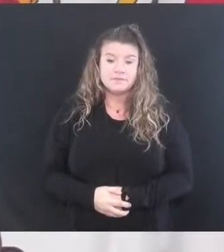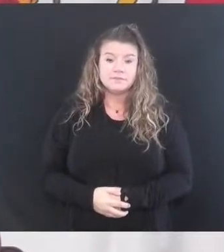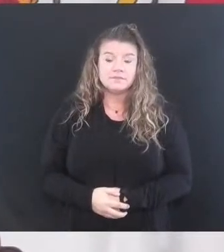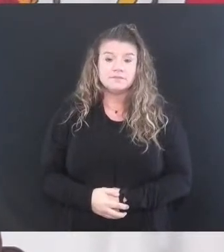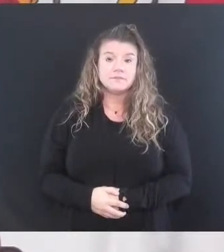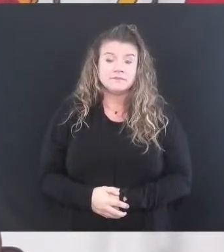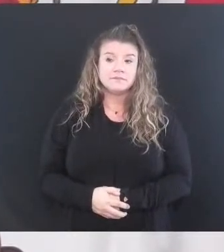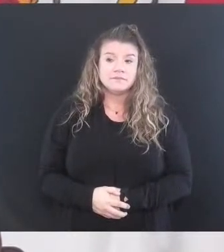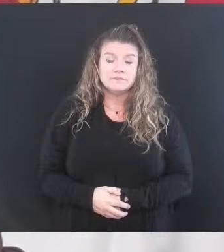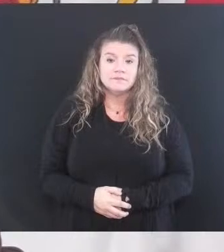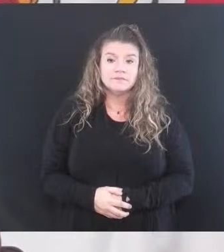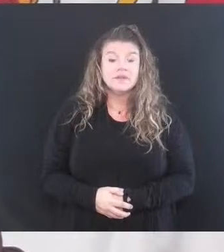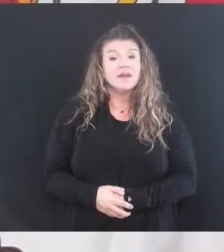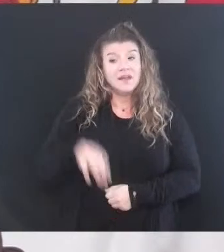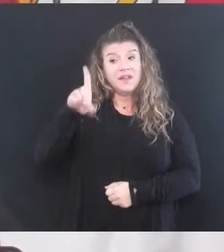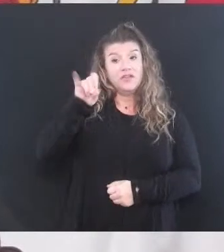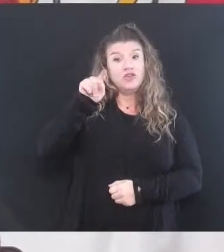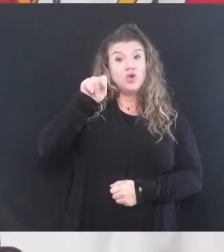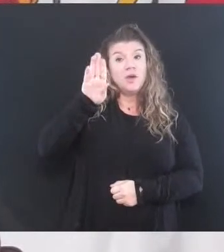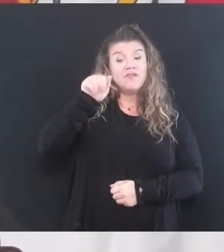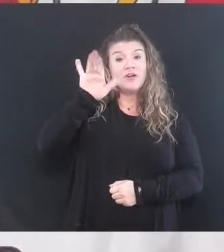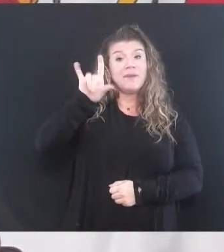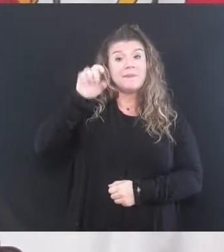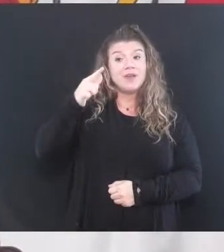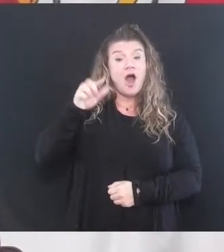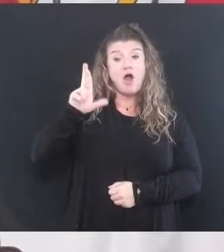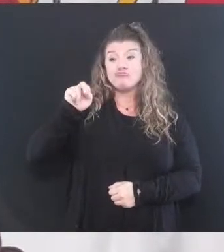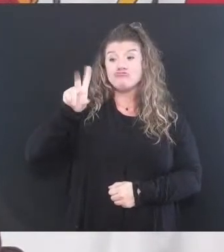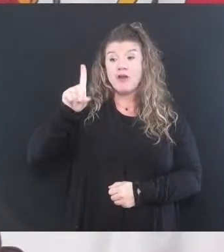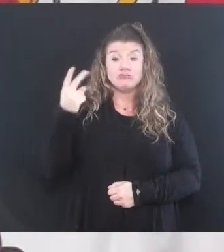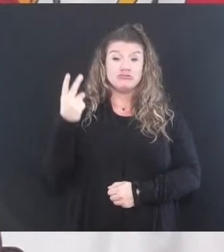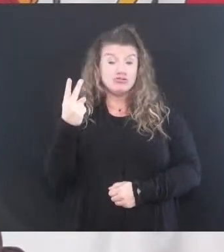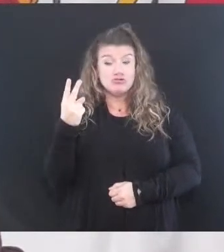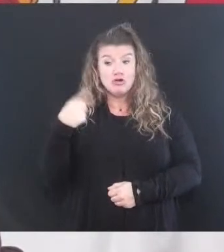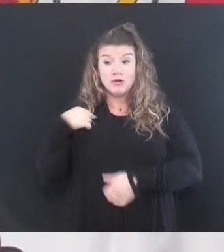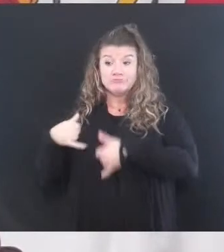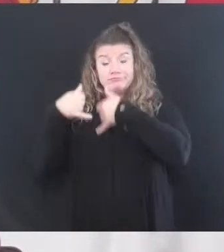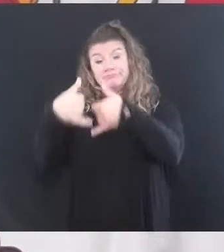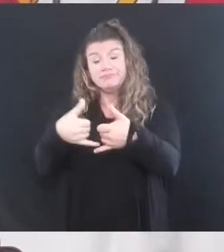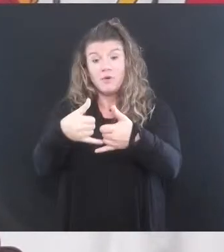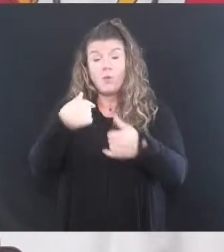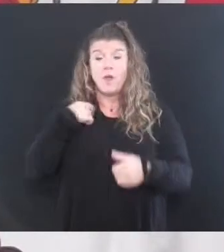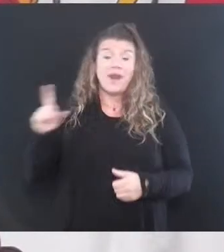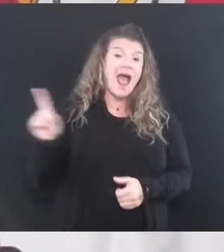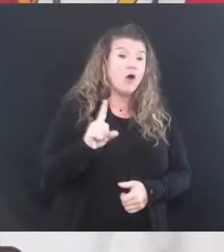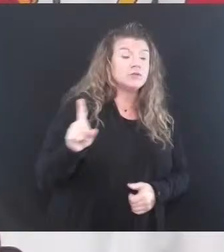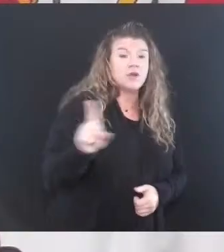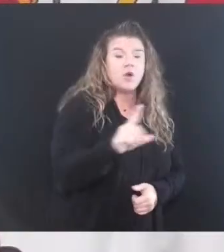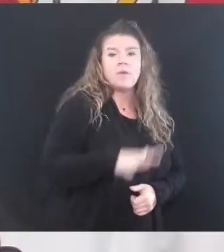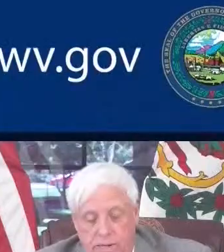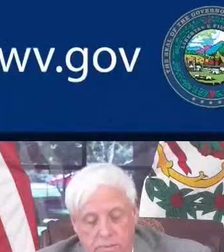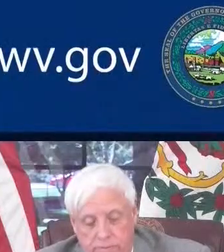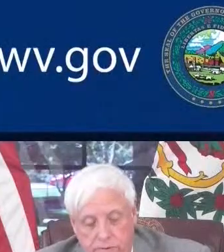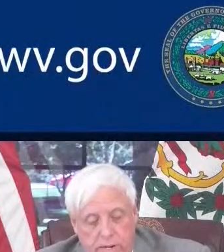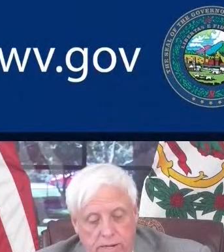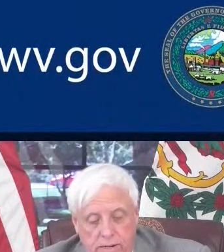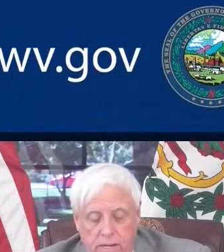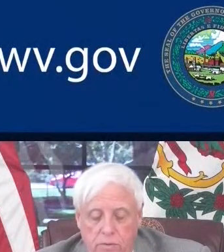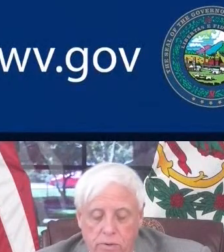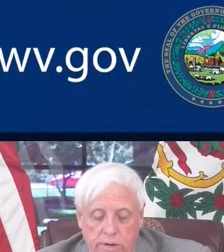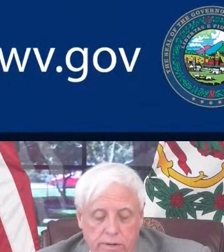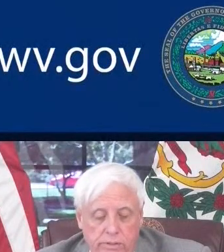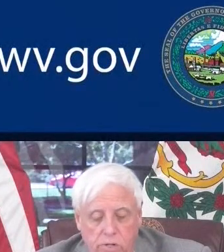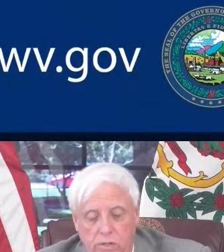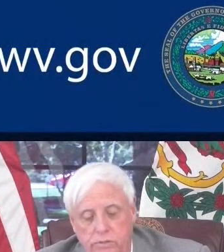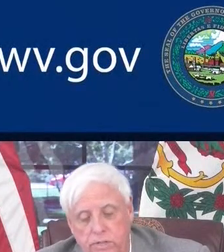In the Do It for Baby Dog Round 2, the sweepstakes, we went out, we were all over the state. I mean, for crying out loud,